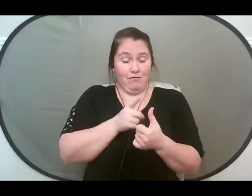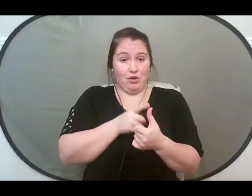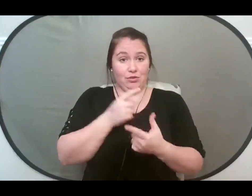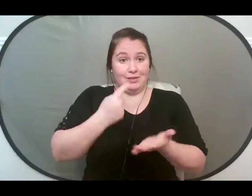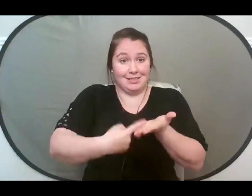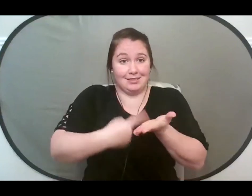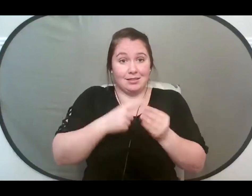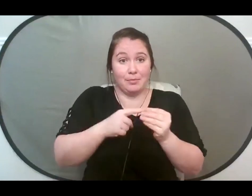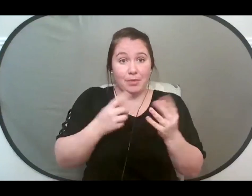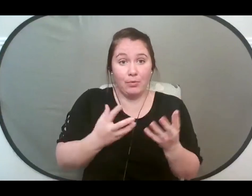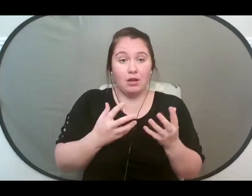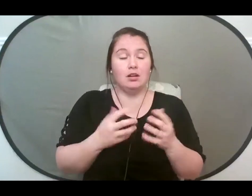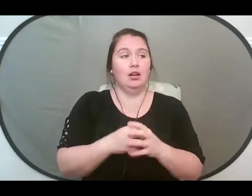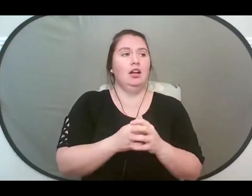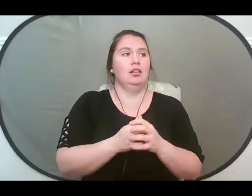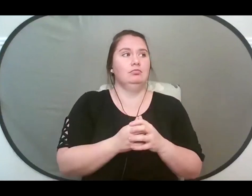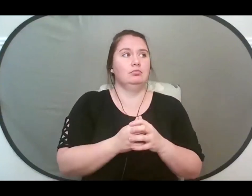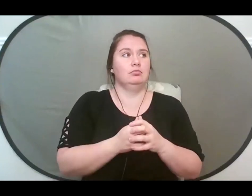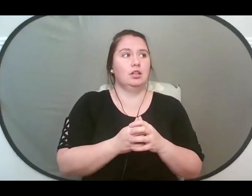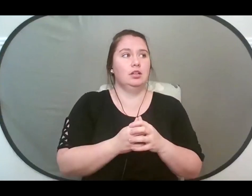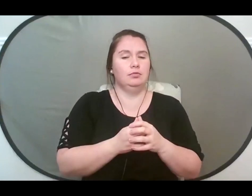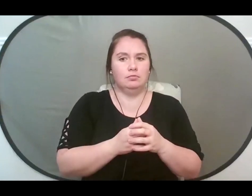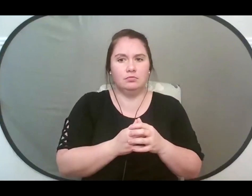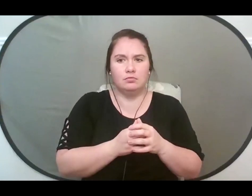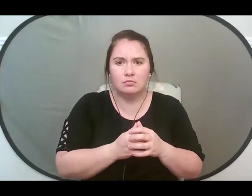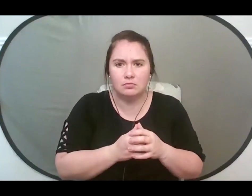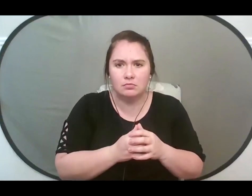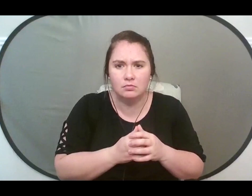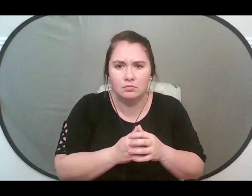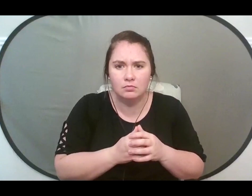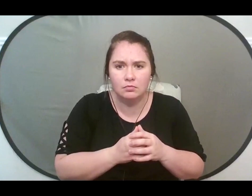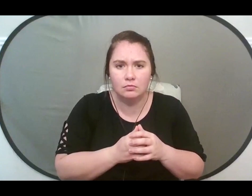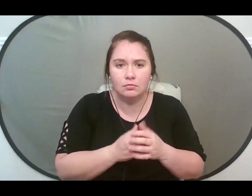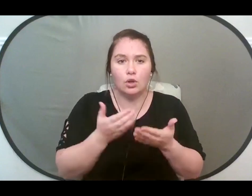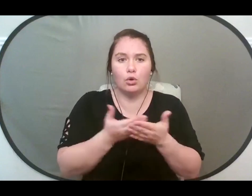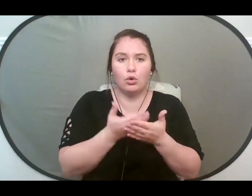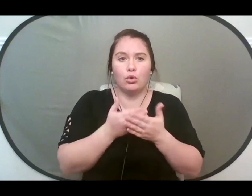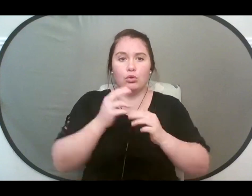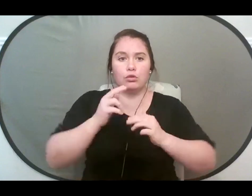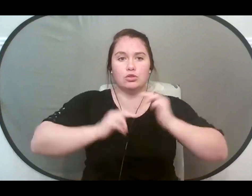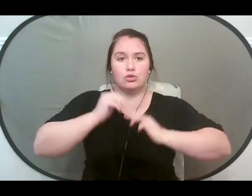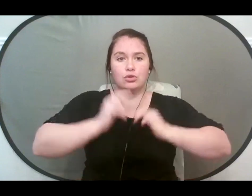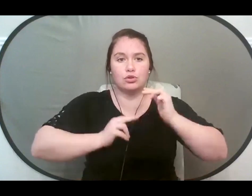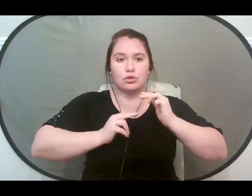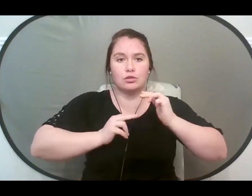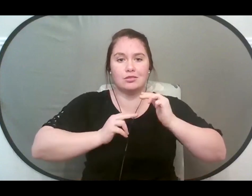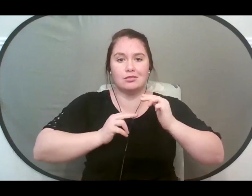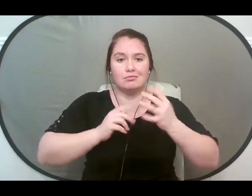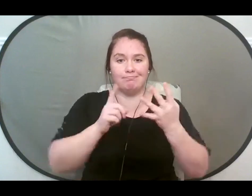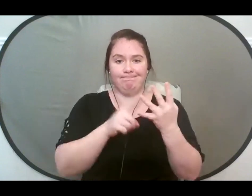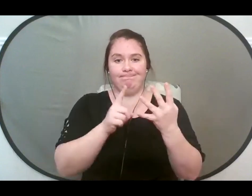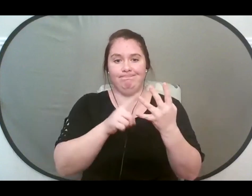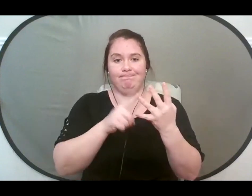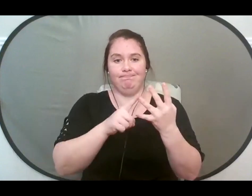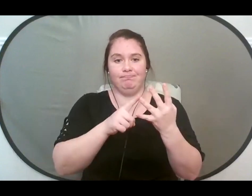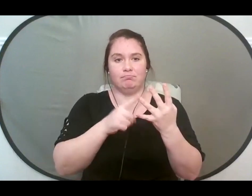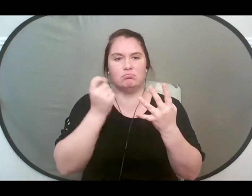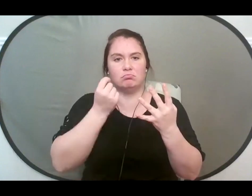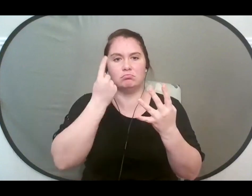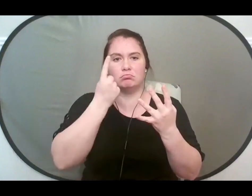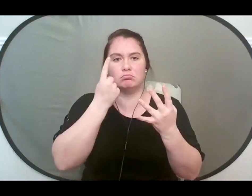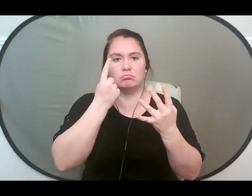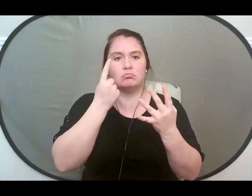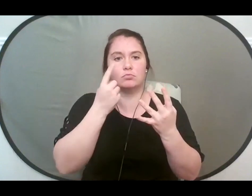you know, since it did appear, you know, those renovation numbers and the new construction were so similar, it just makes more sense with a new